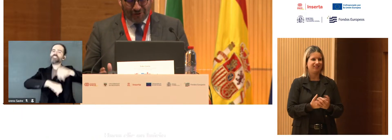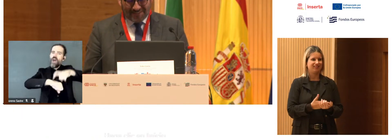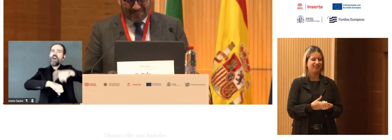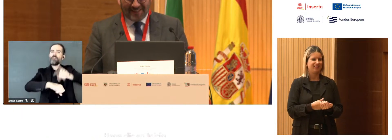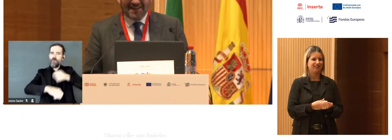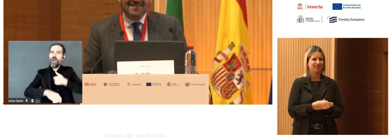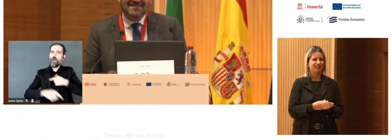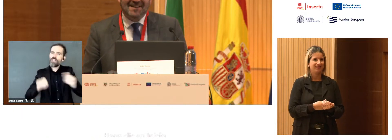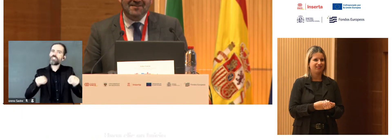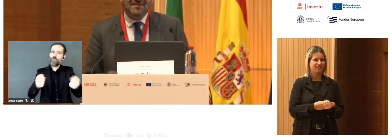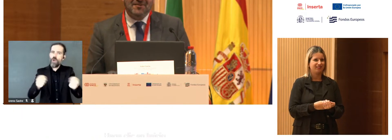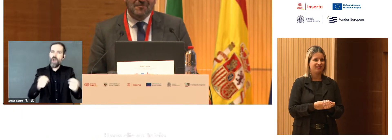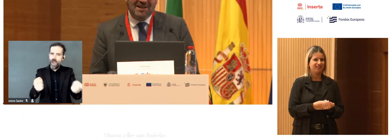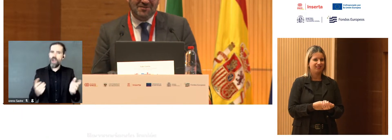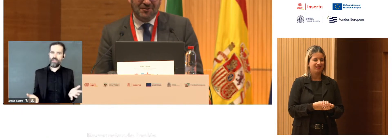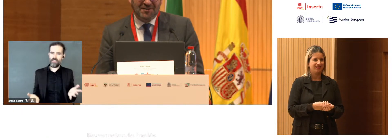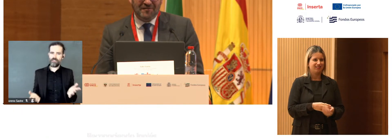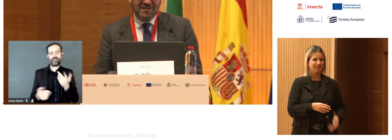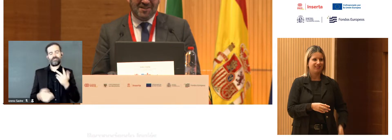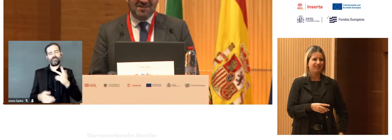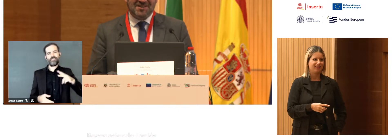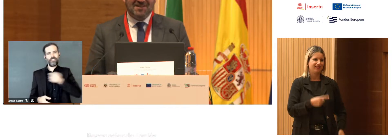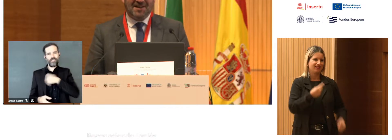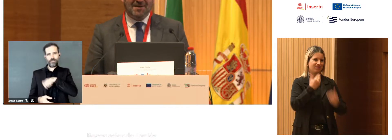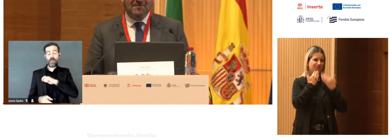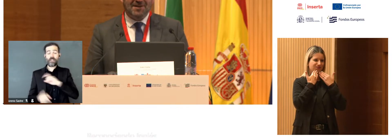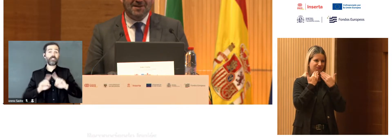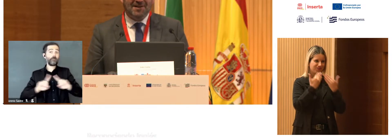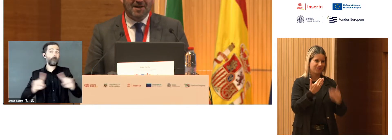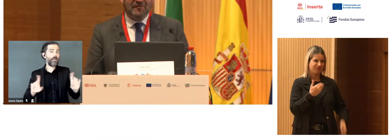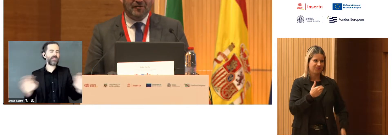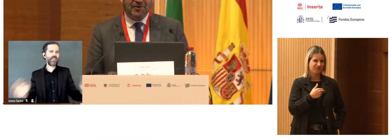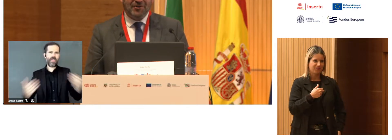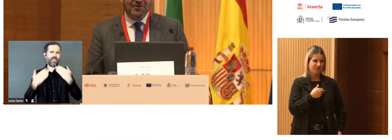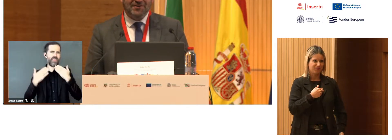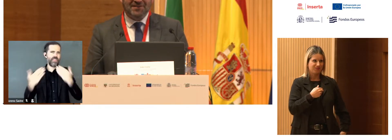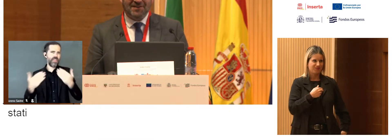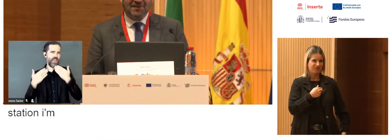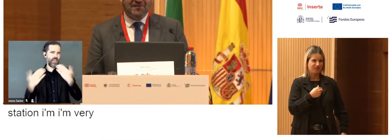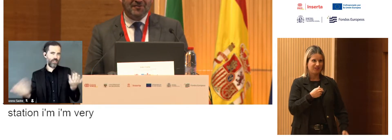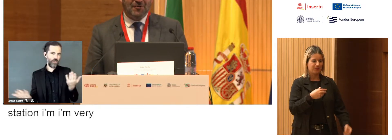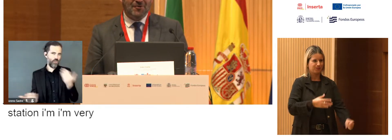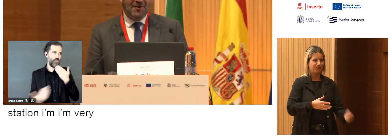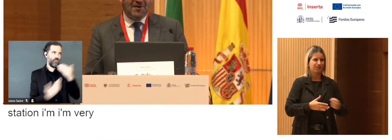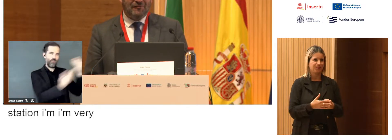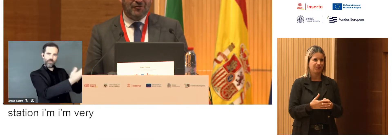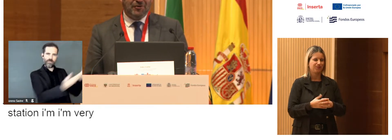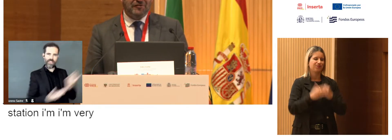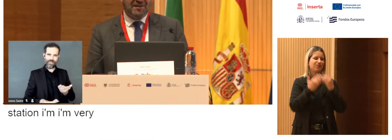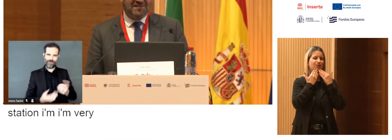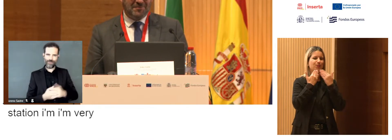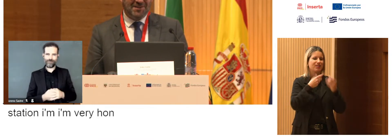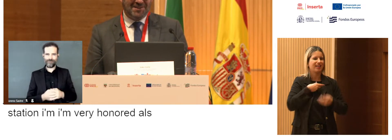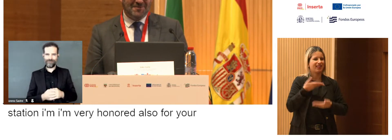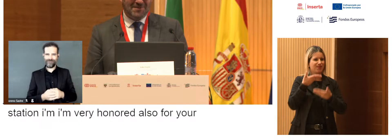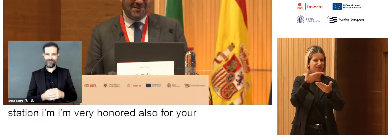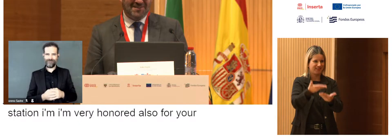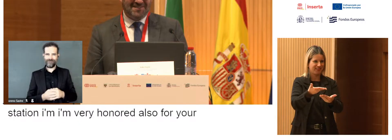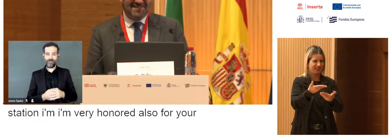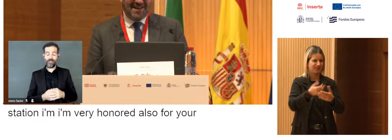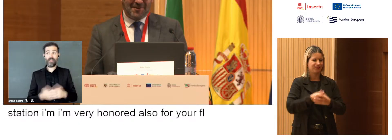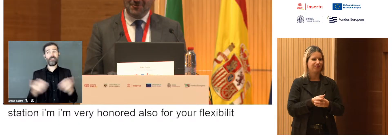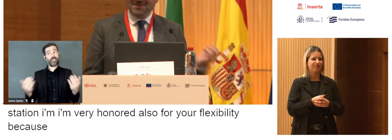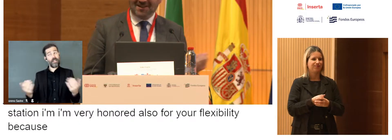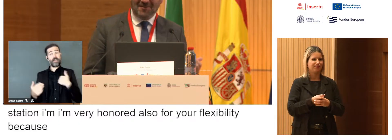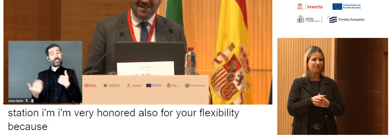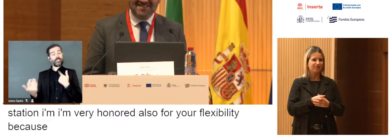Well, first, thank you so much for the invitation. I'm very honored also for your flexibility